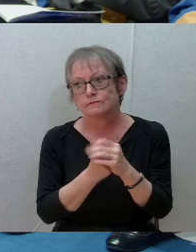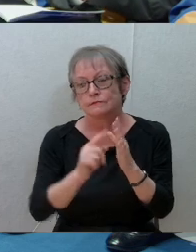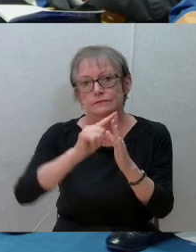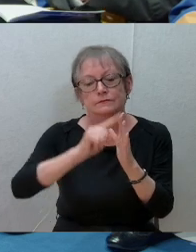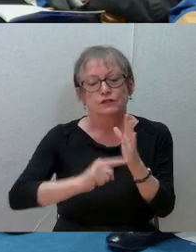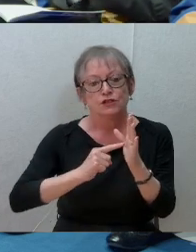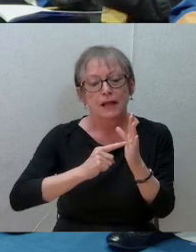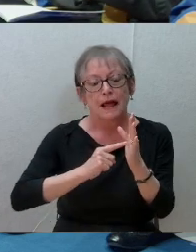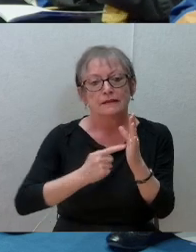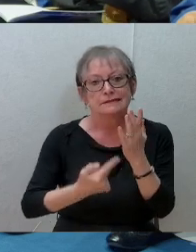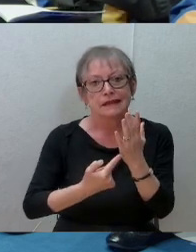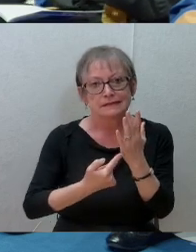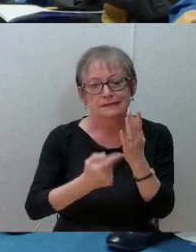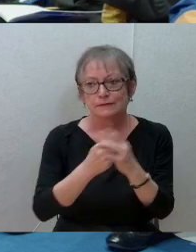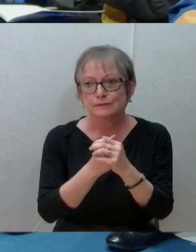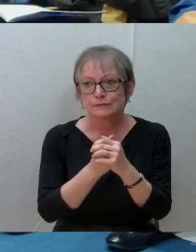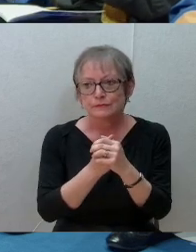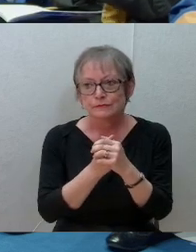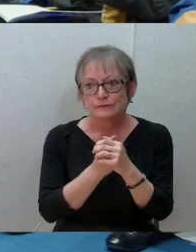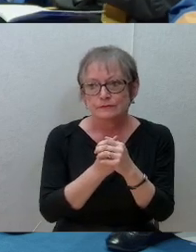Gemma Tun.